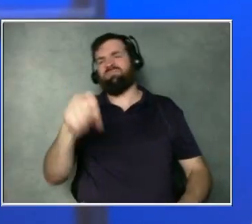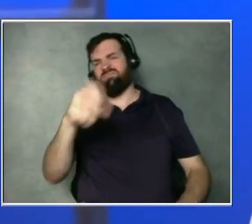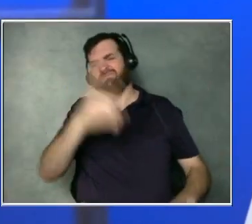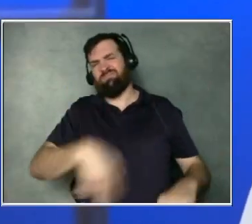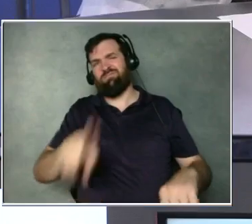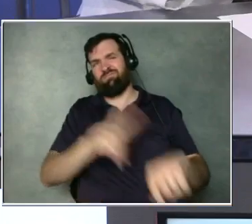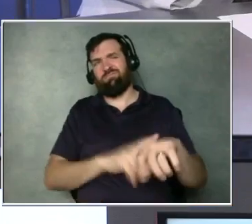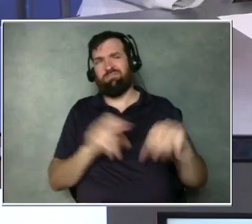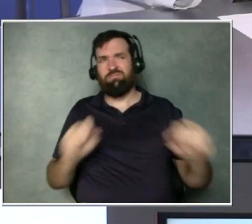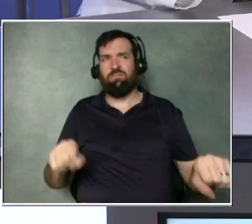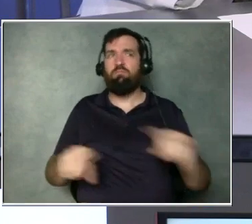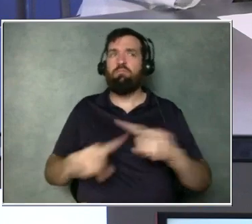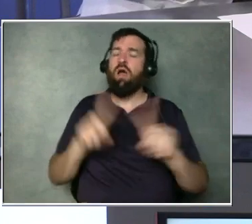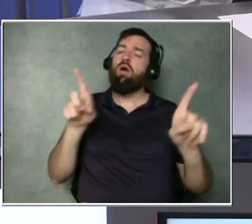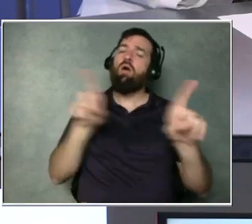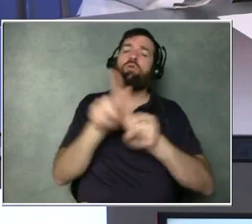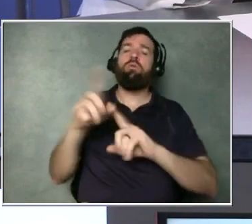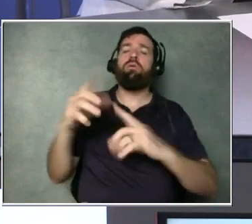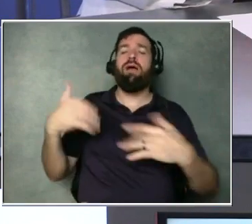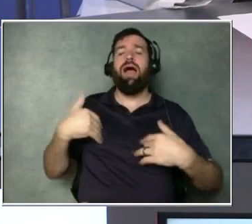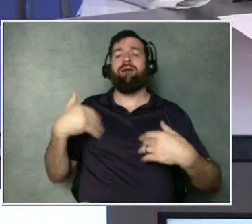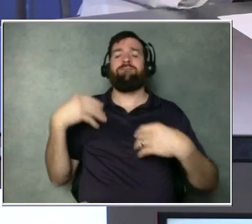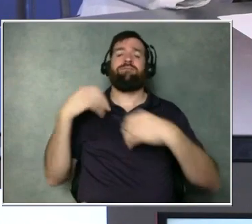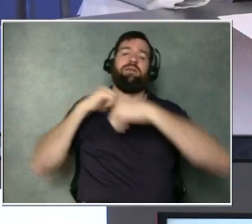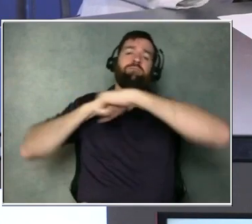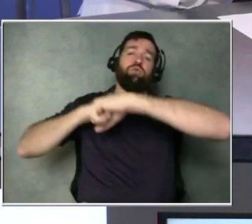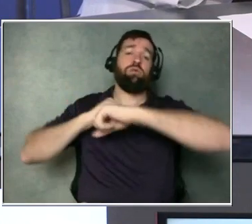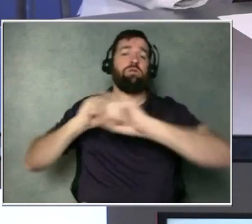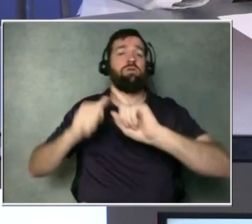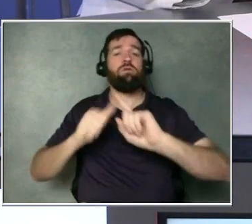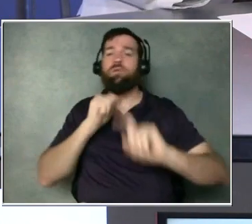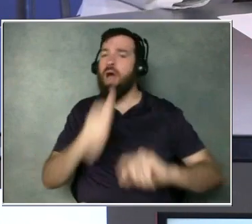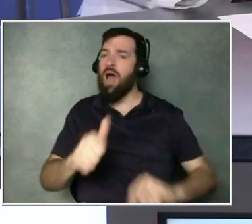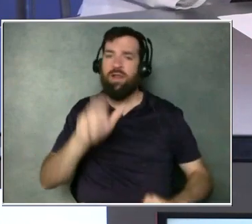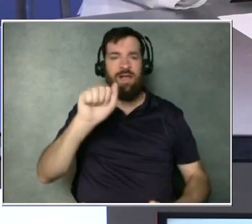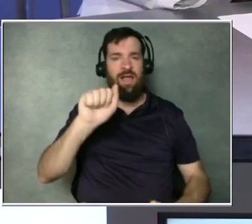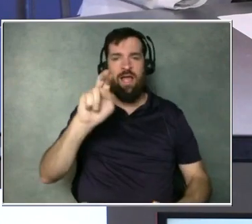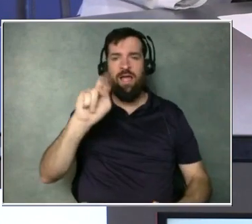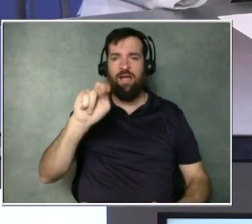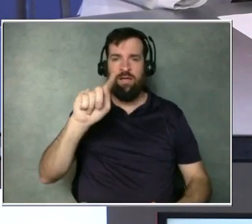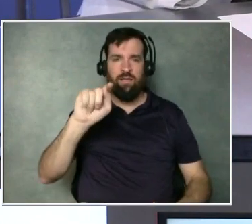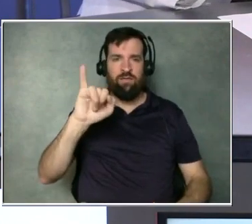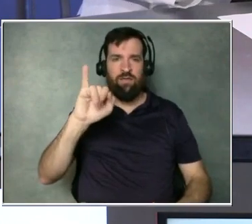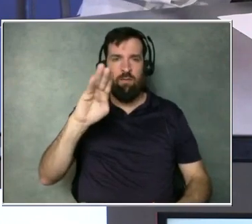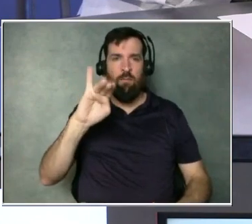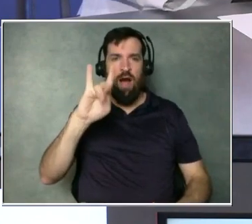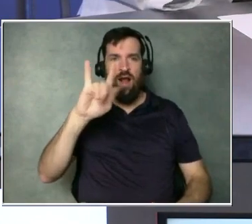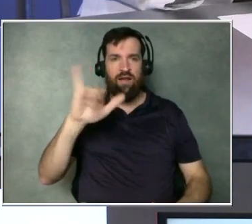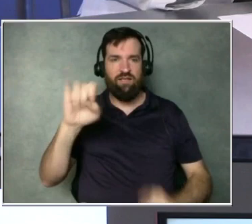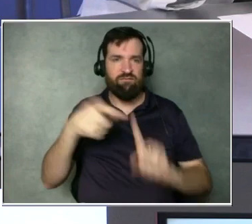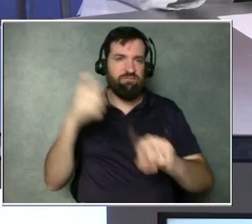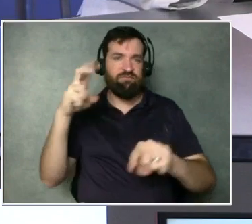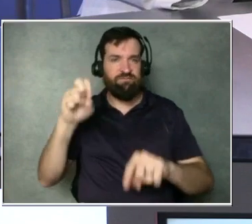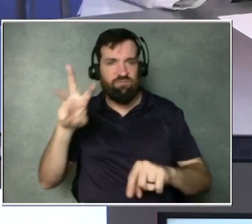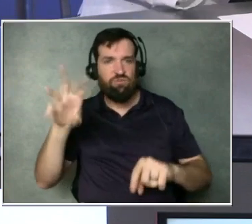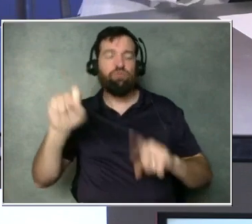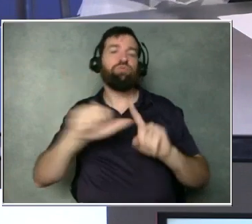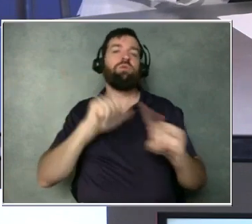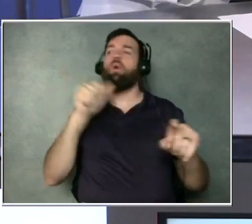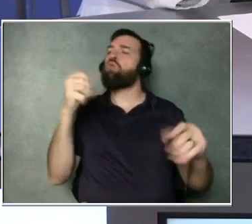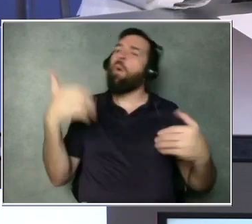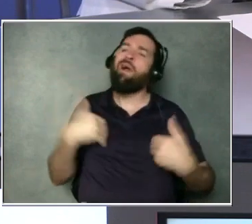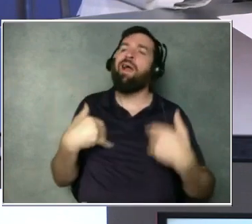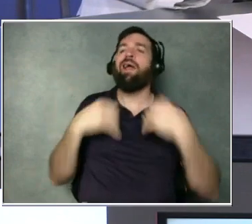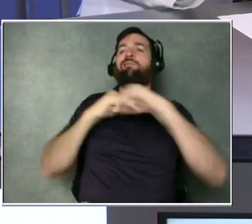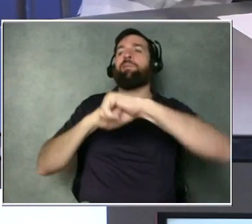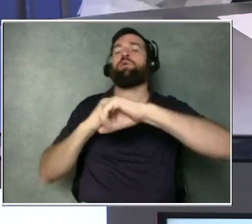we also have the immunity, not from the antibodies that we hear about in the news when you talk about we don't have immunity to it.